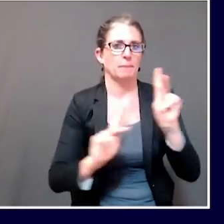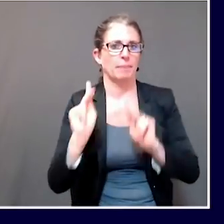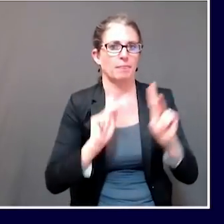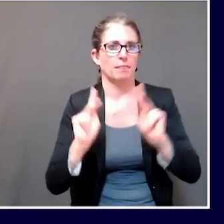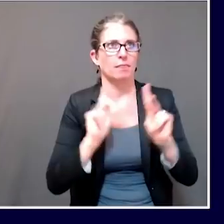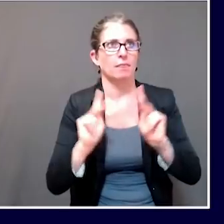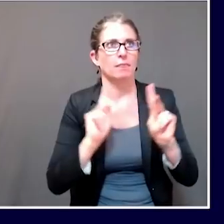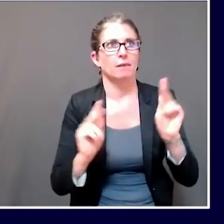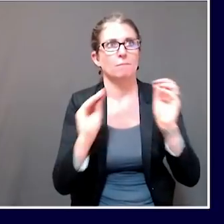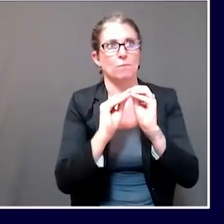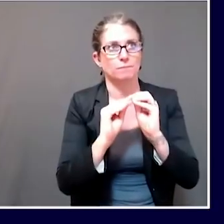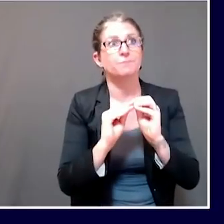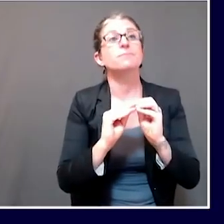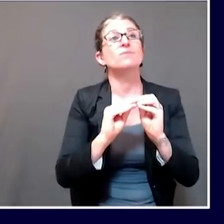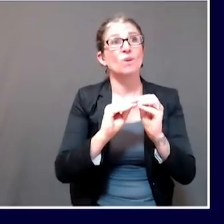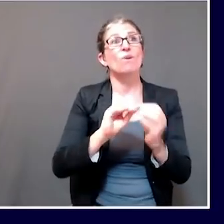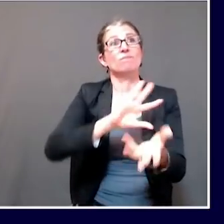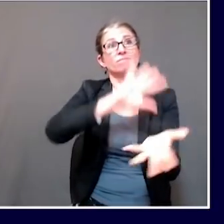those,